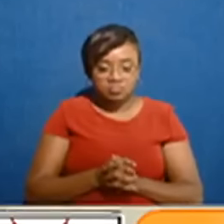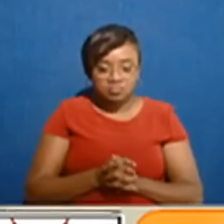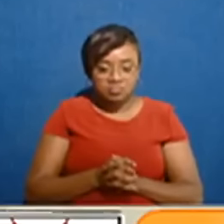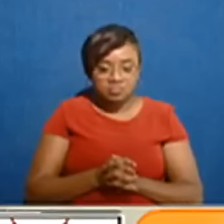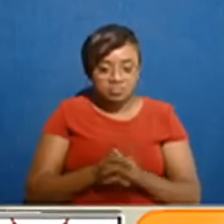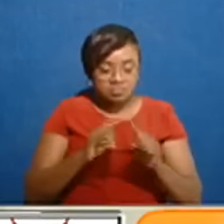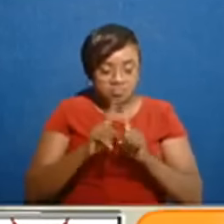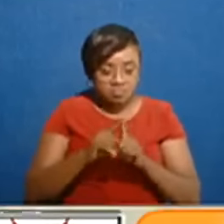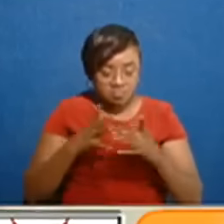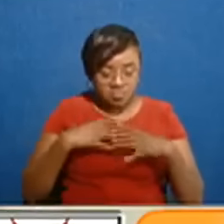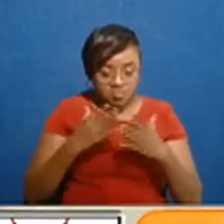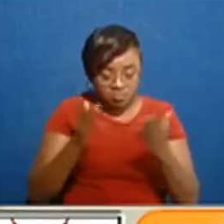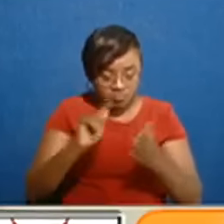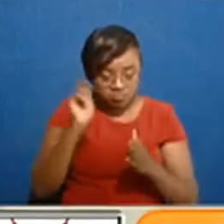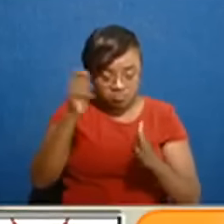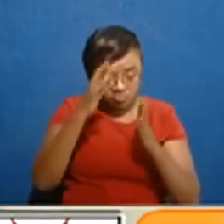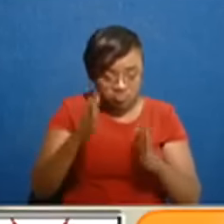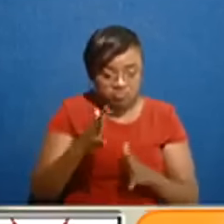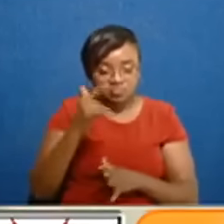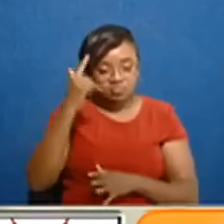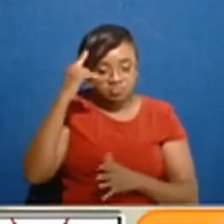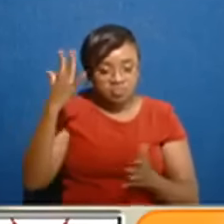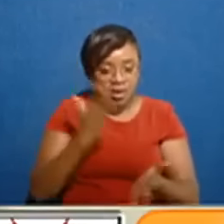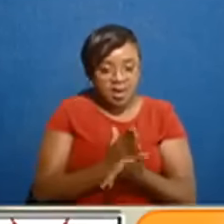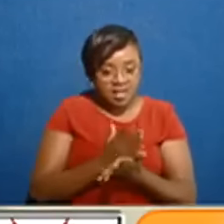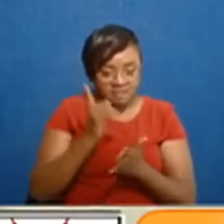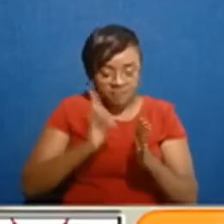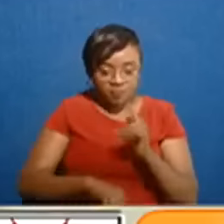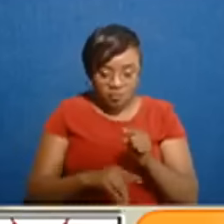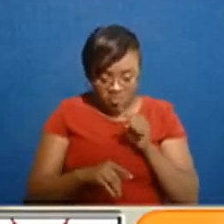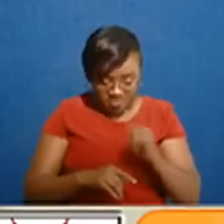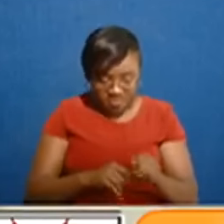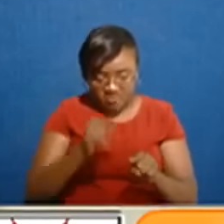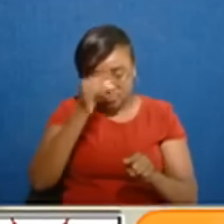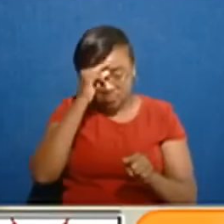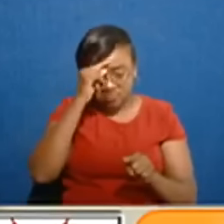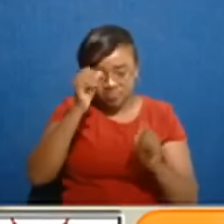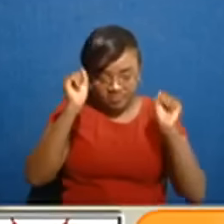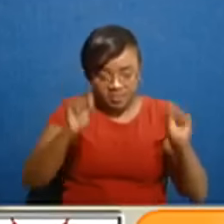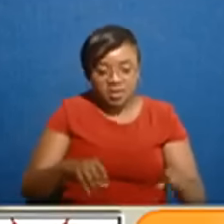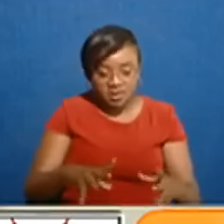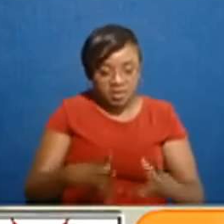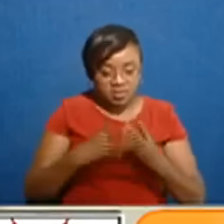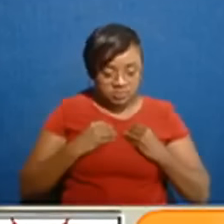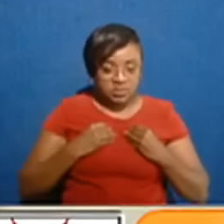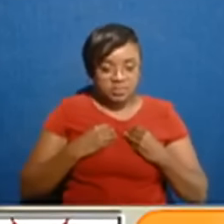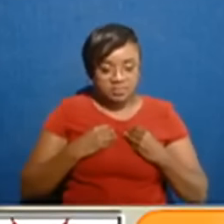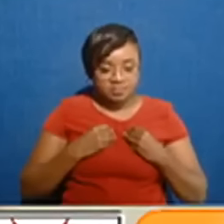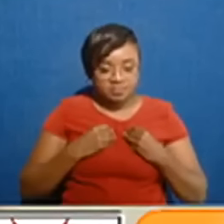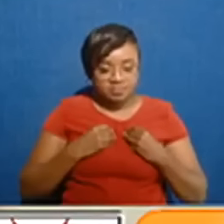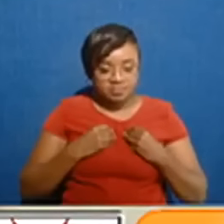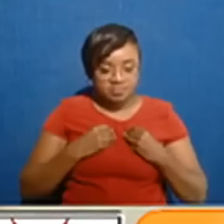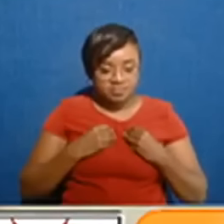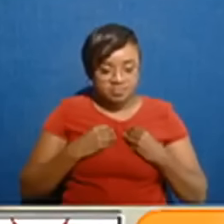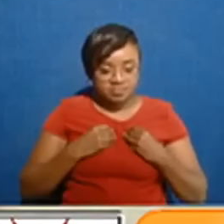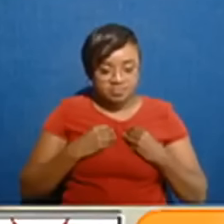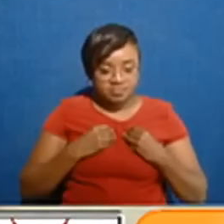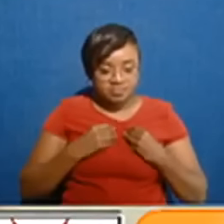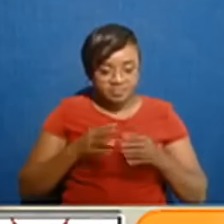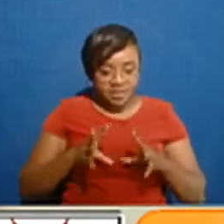And they believe that this administration can undertake the most extensive